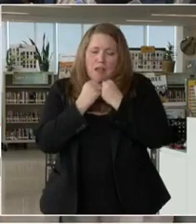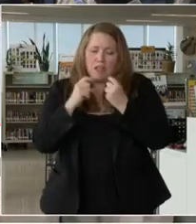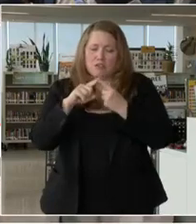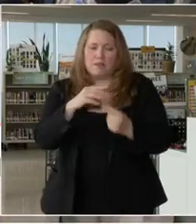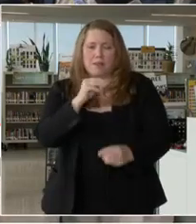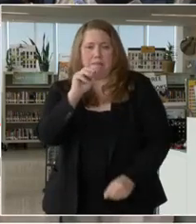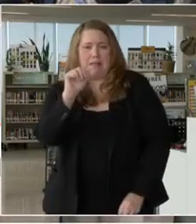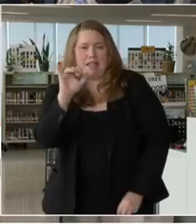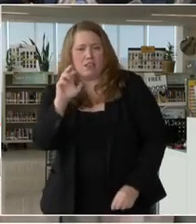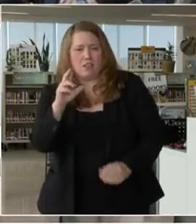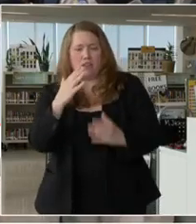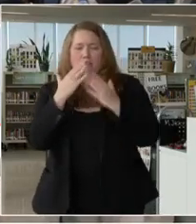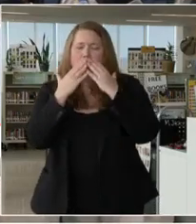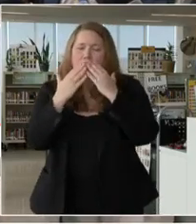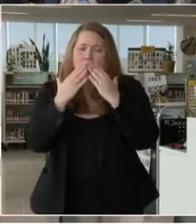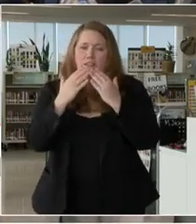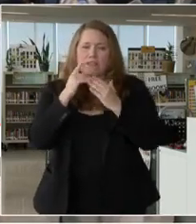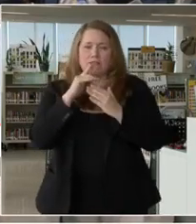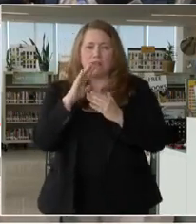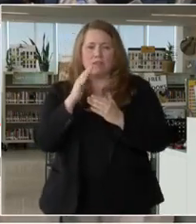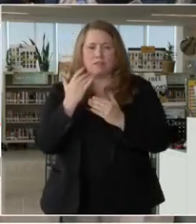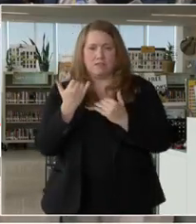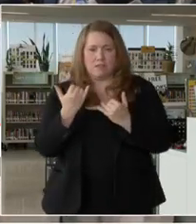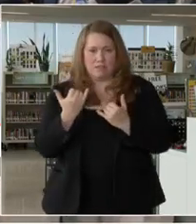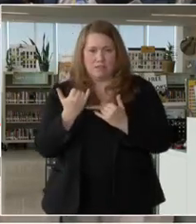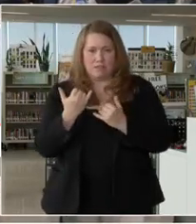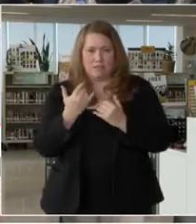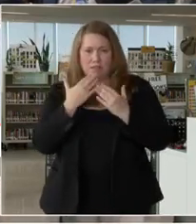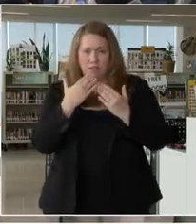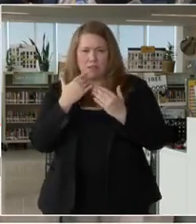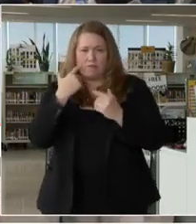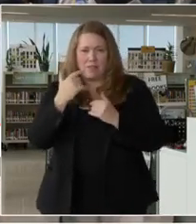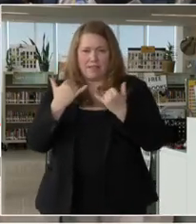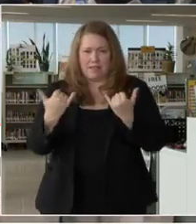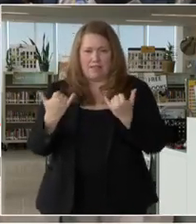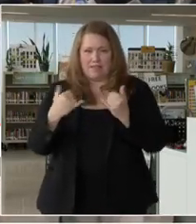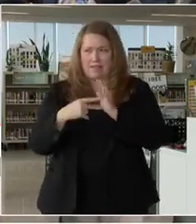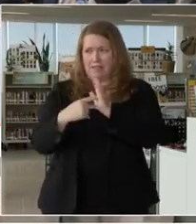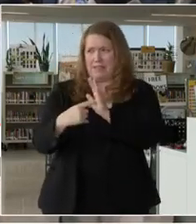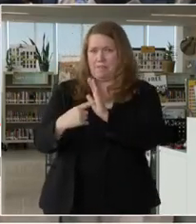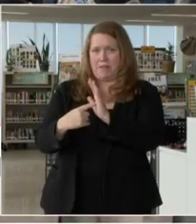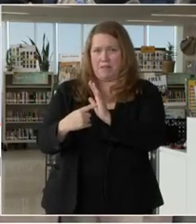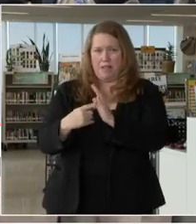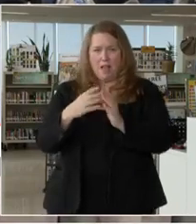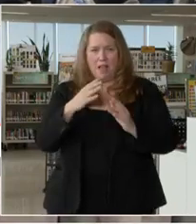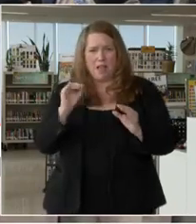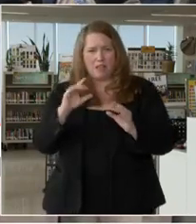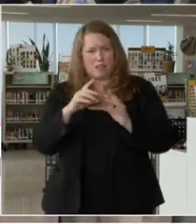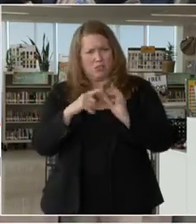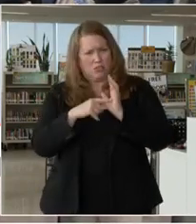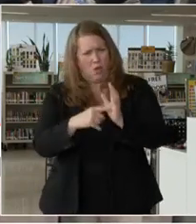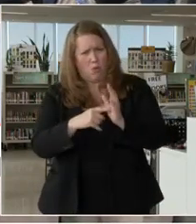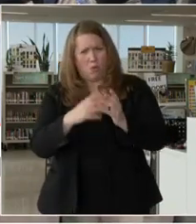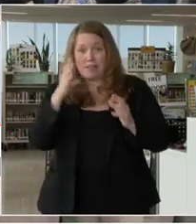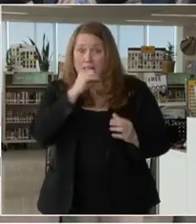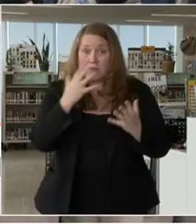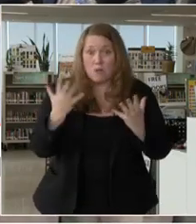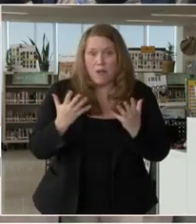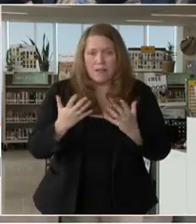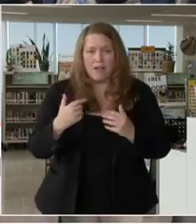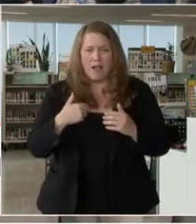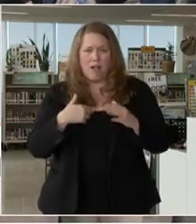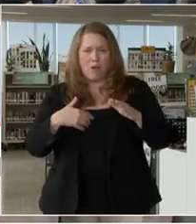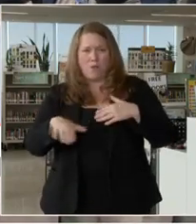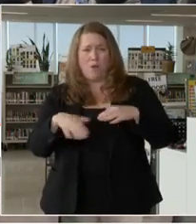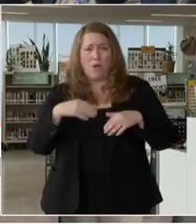want to thank you guys for being here tonight. I want to thank you for the example, for the courage that you're showing. Guess what? I had to walk home in